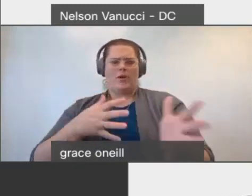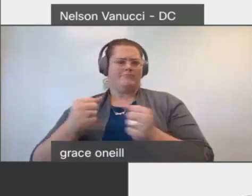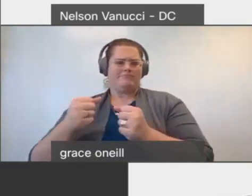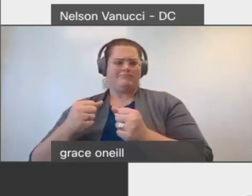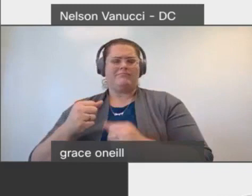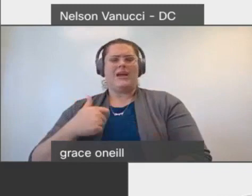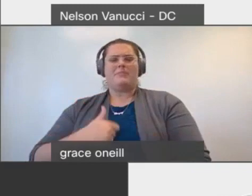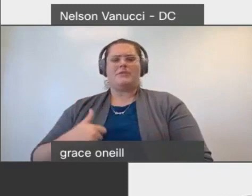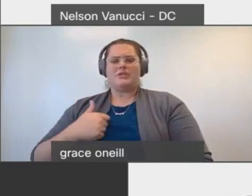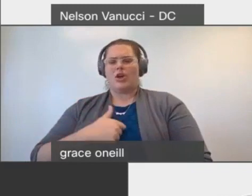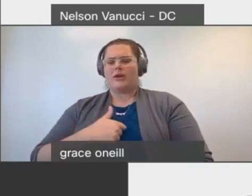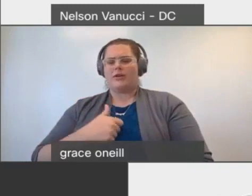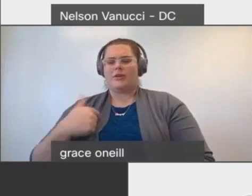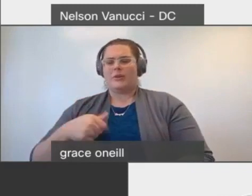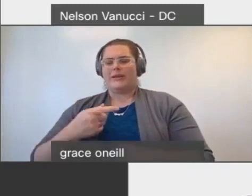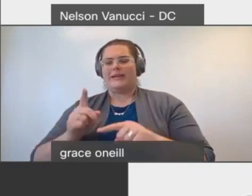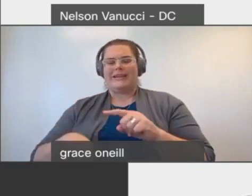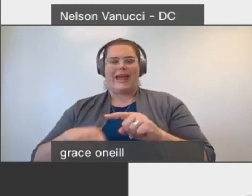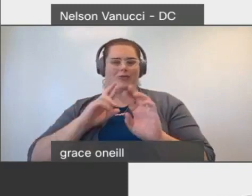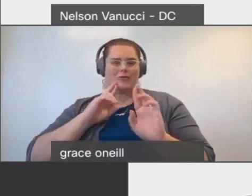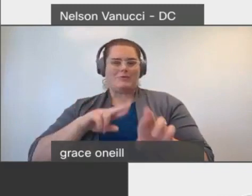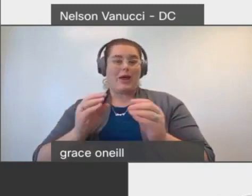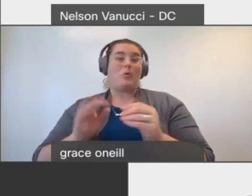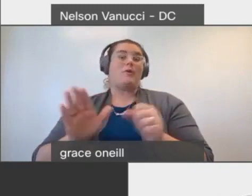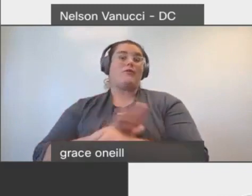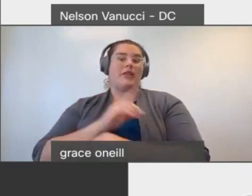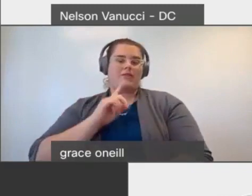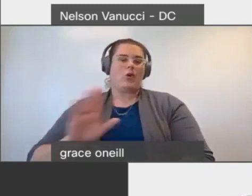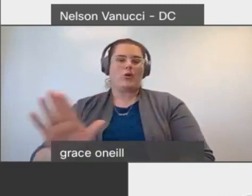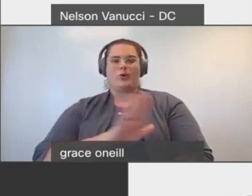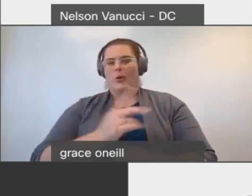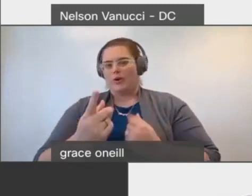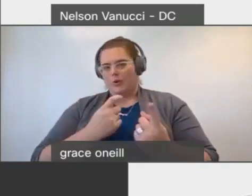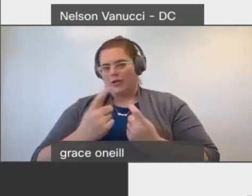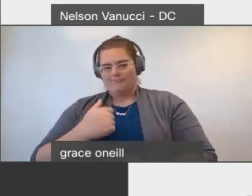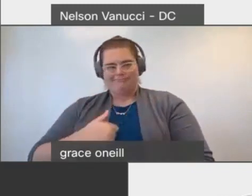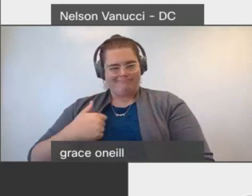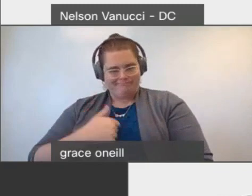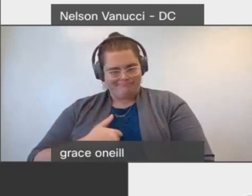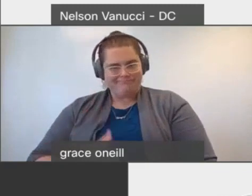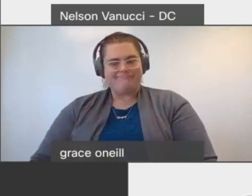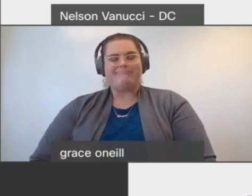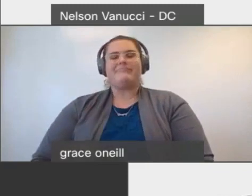Sorry that we can't respond more fully to people's questions. I